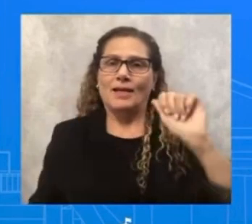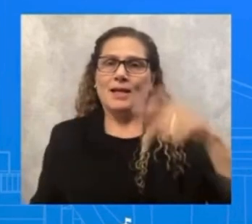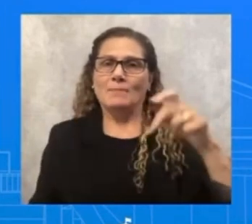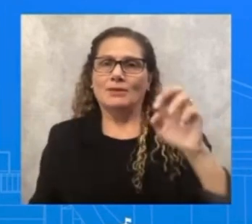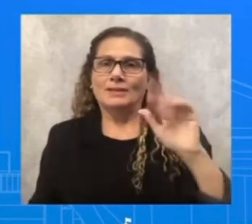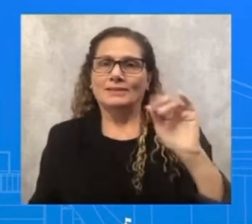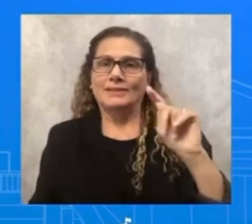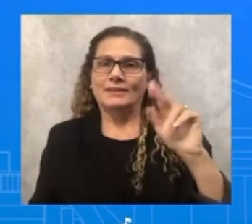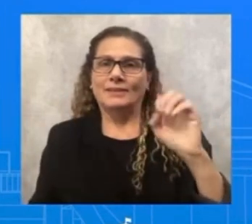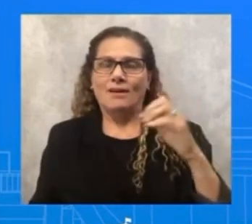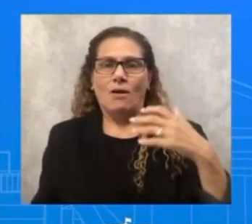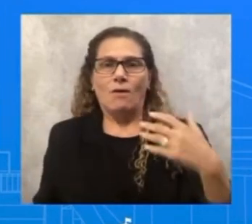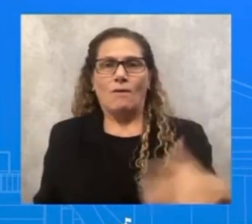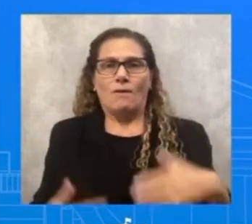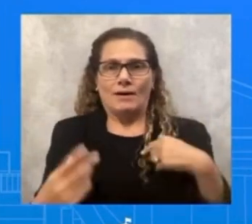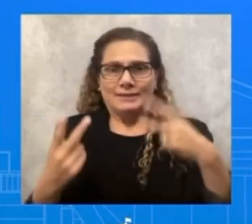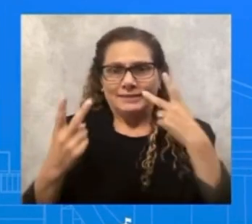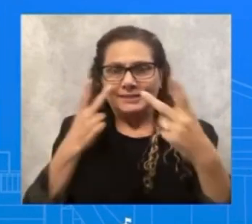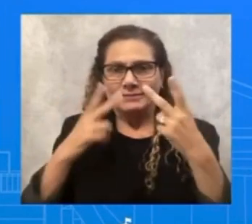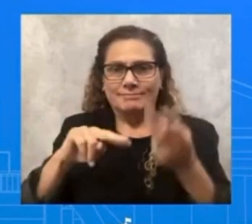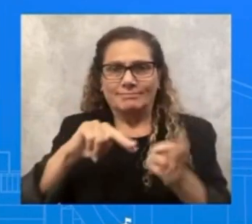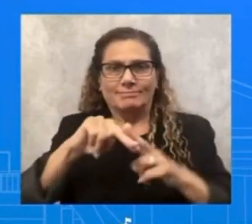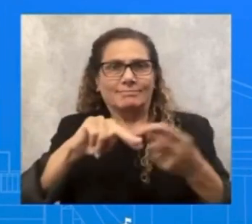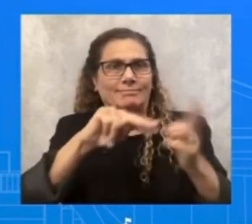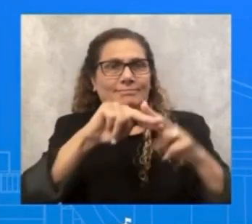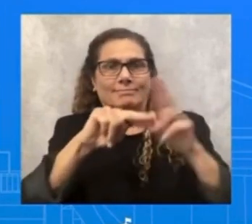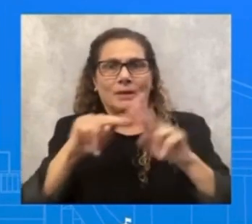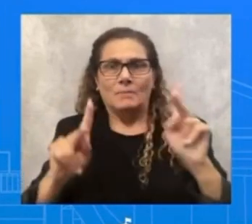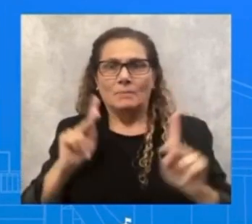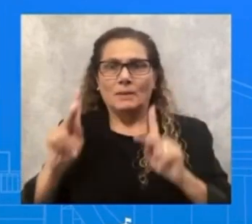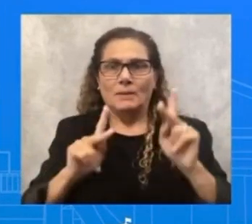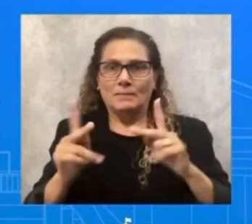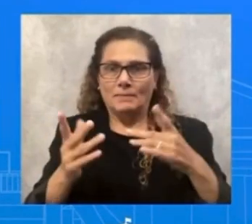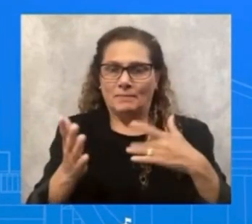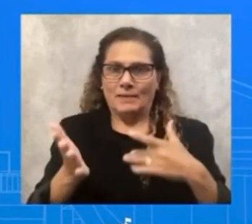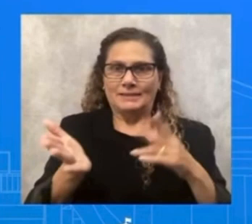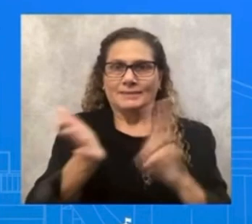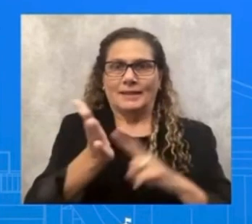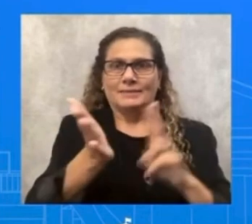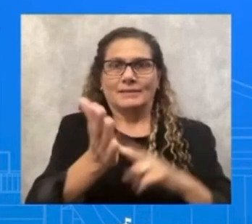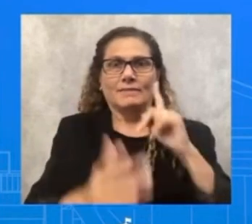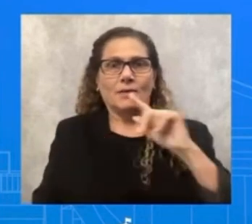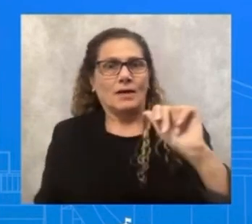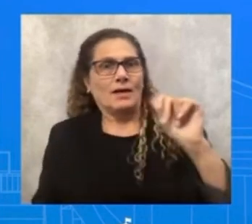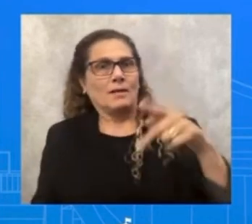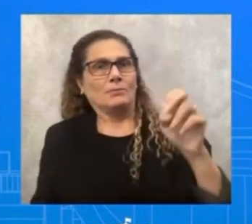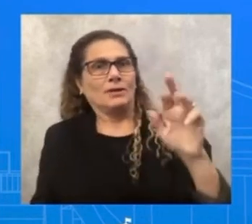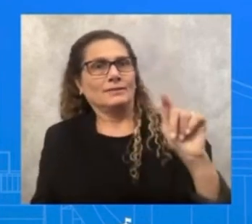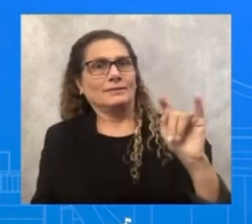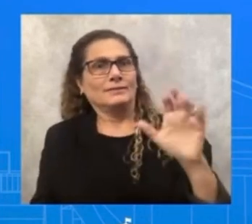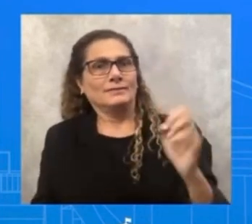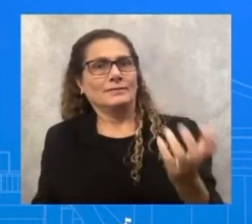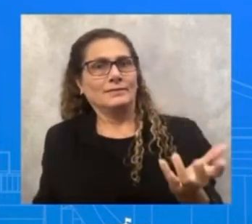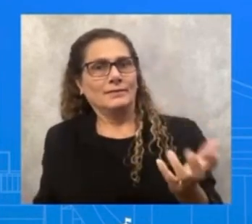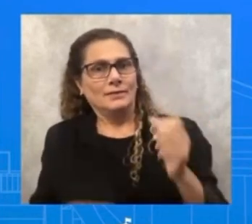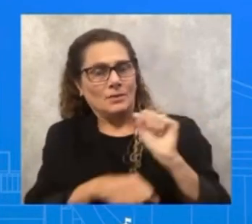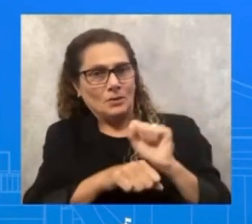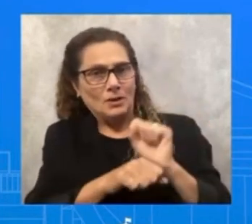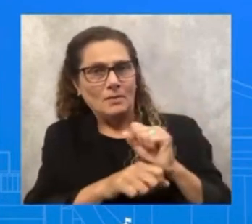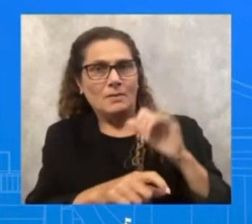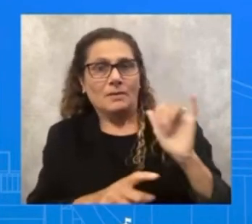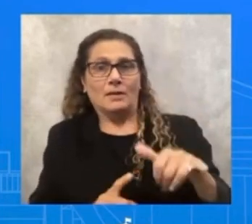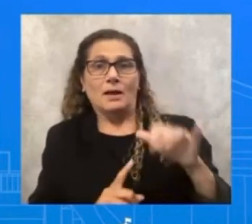and apprenticeship programs happening all across the country as a result of both the IRA, the Bipartisan Infrastructure Law, and